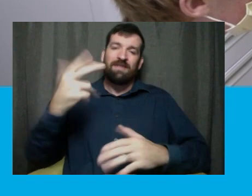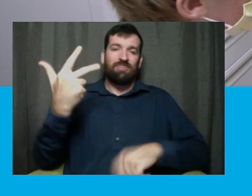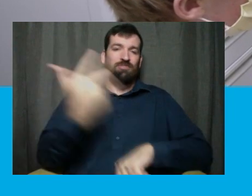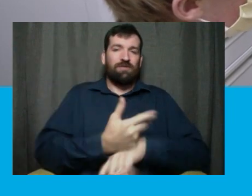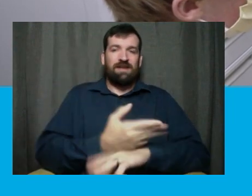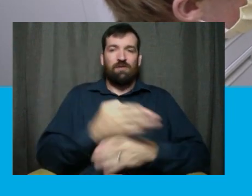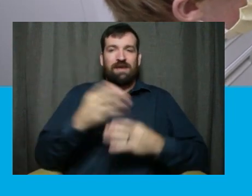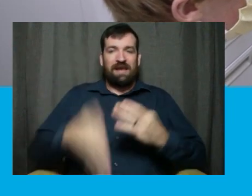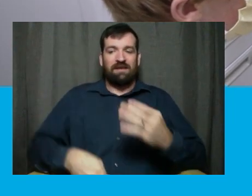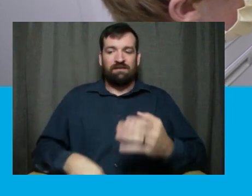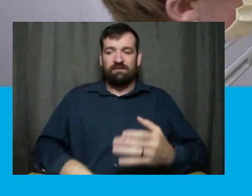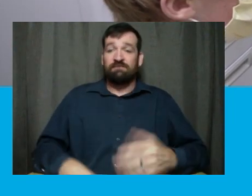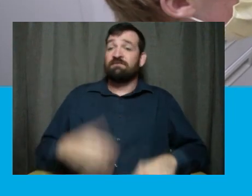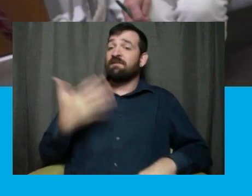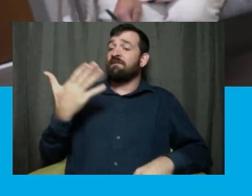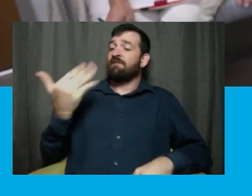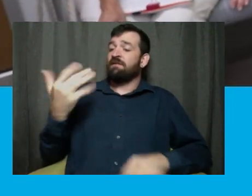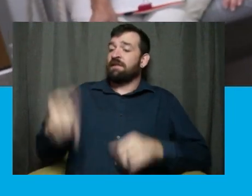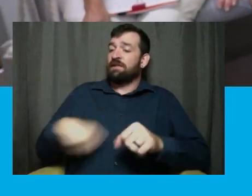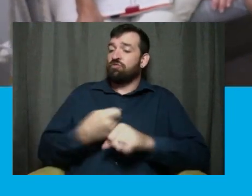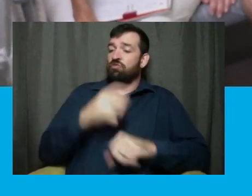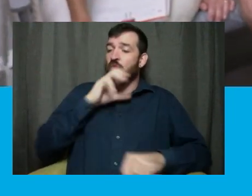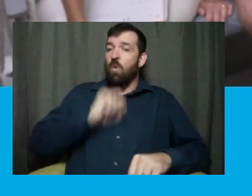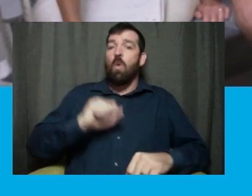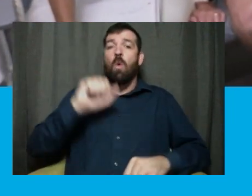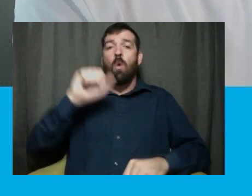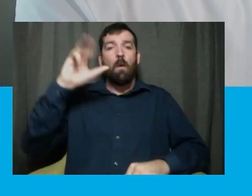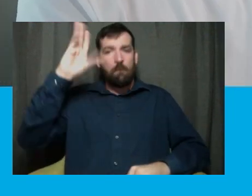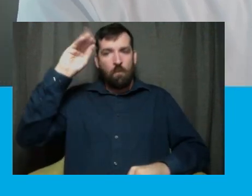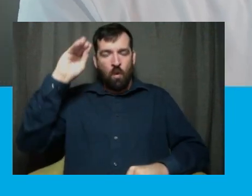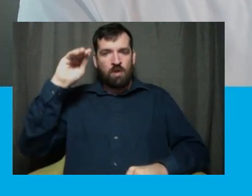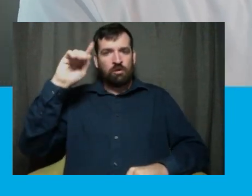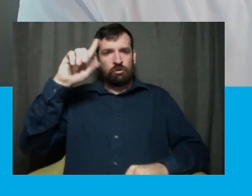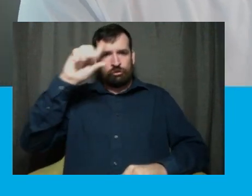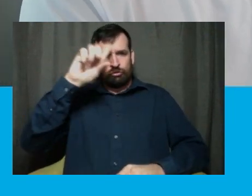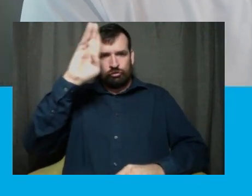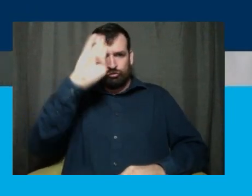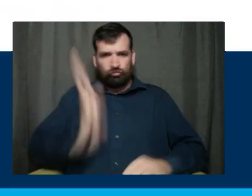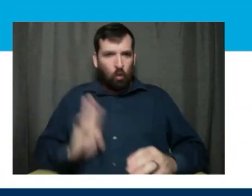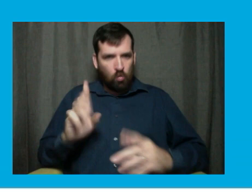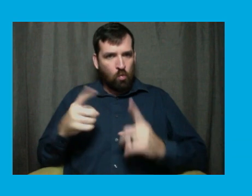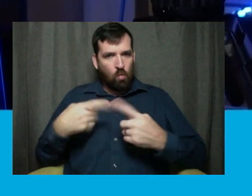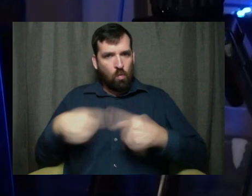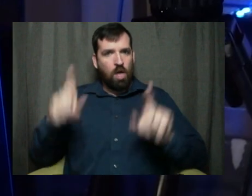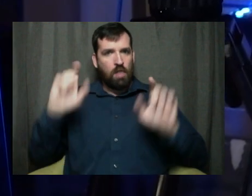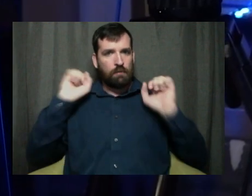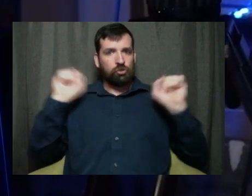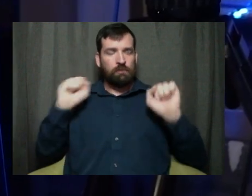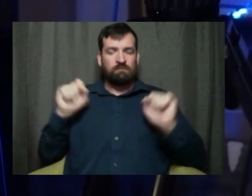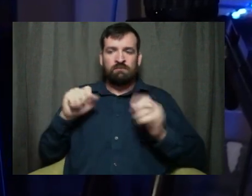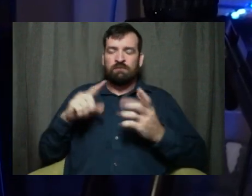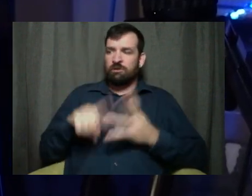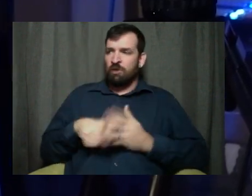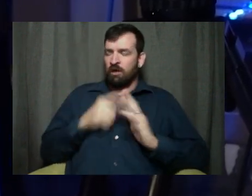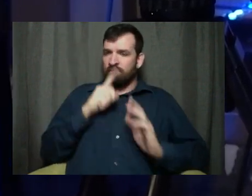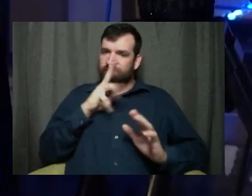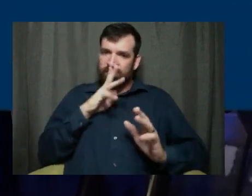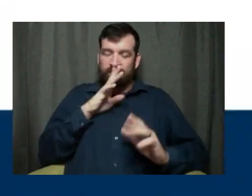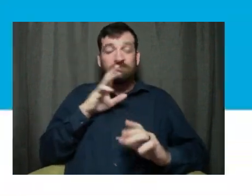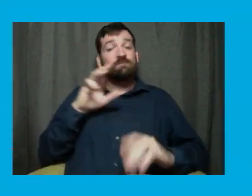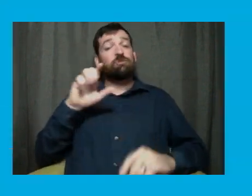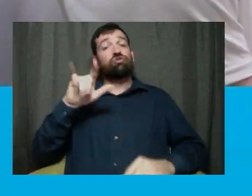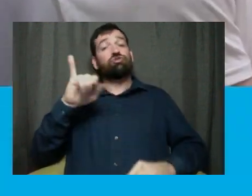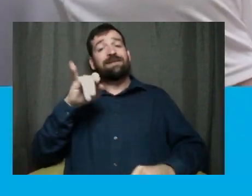A 15-year-old boy suffers a stroke while at the gym. Sometimes I slur my speech. I'm Jessica Lovell, but the kid's